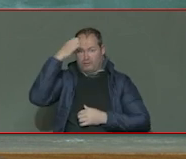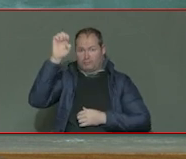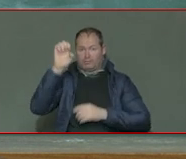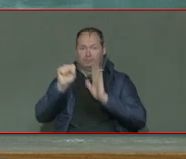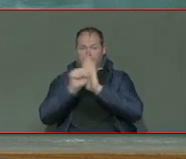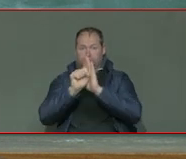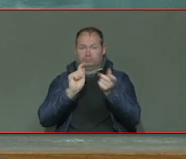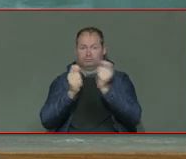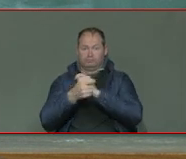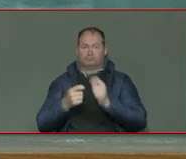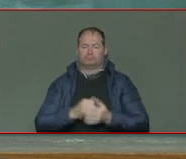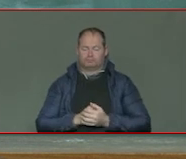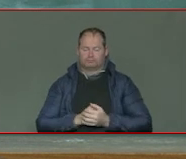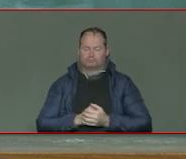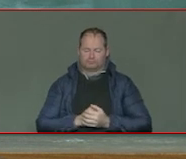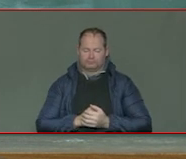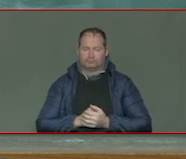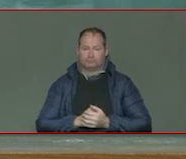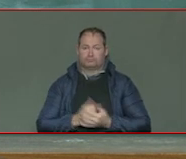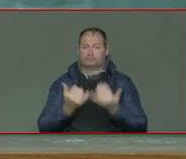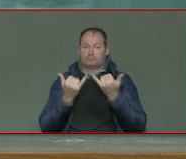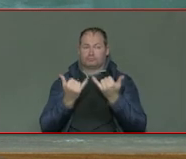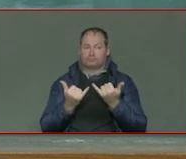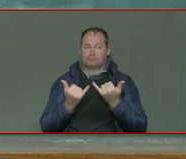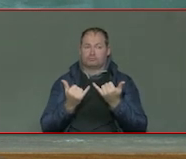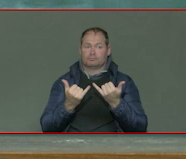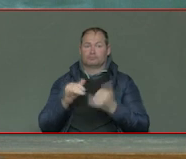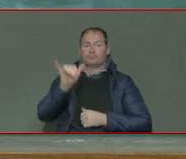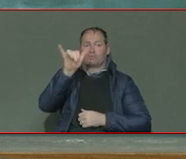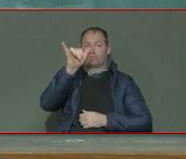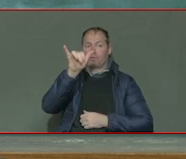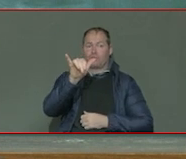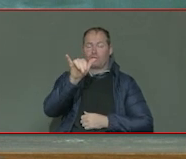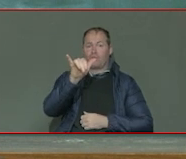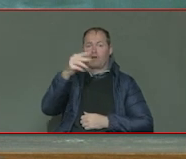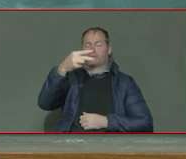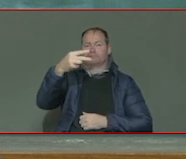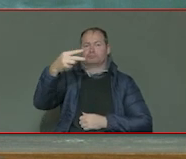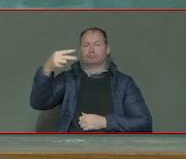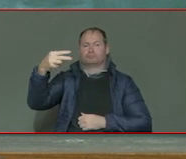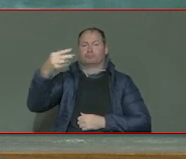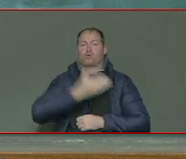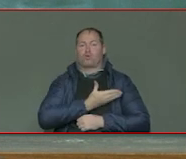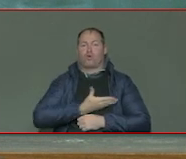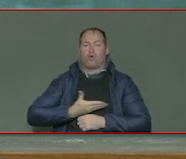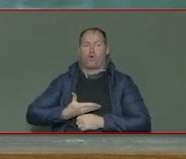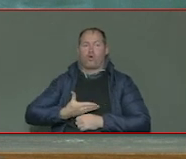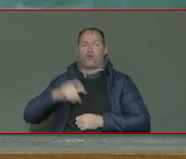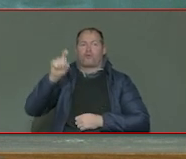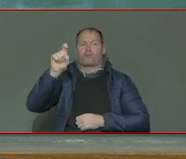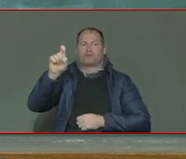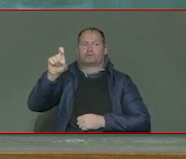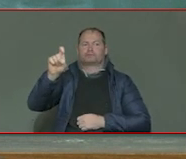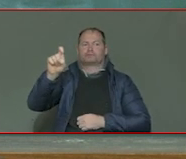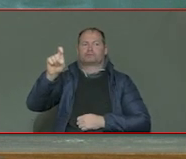that? Now that y is equal to a half x to the power